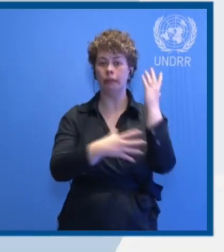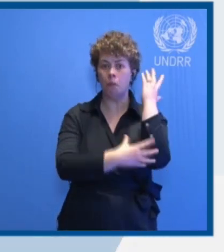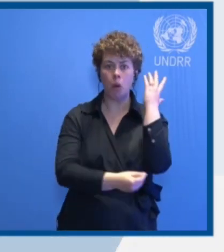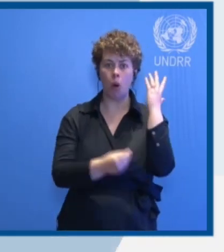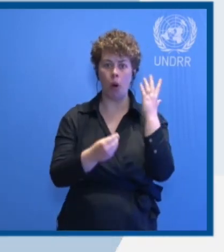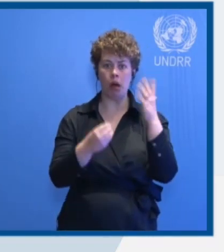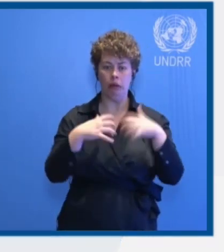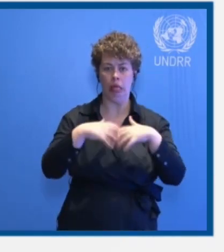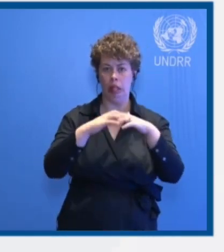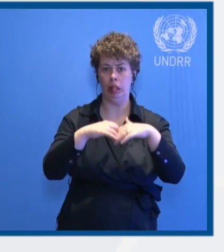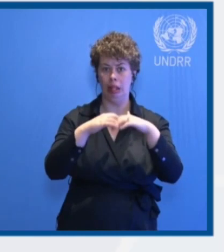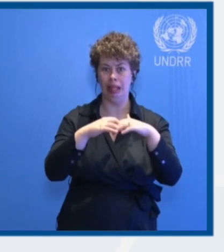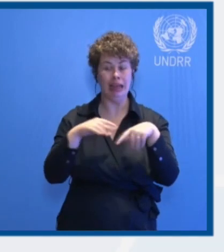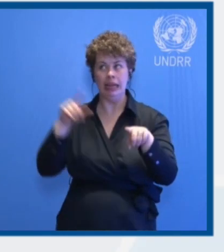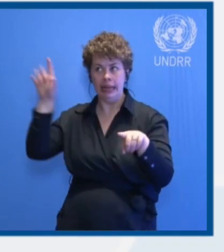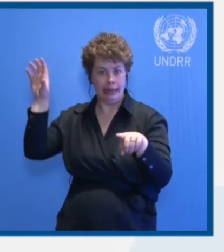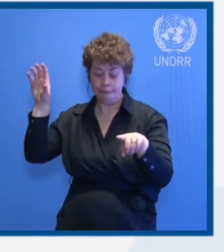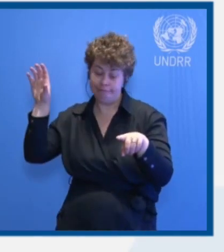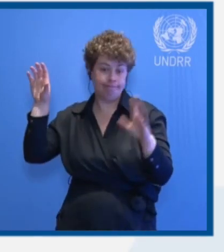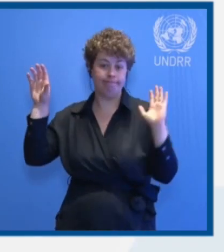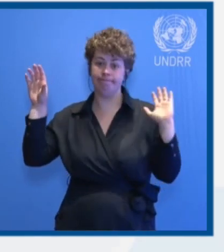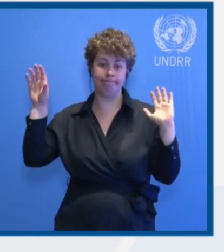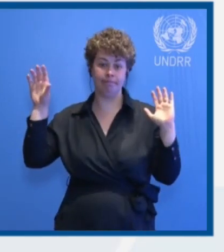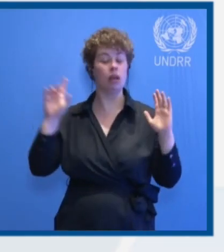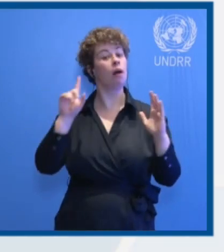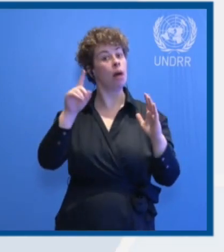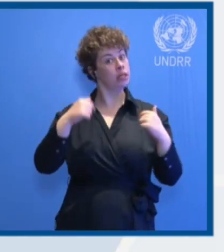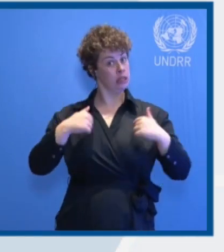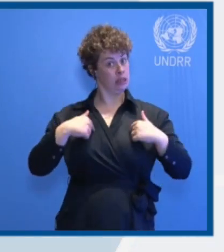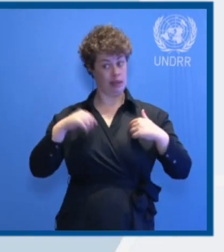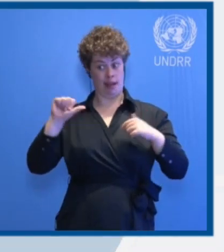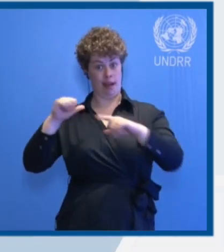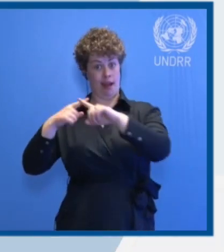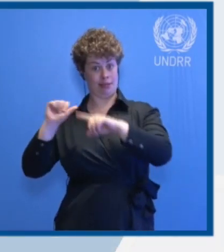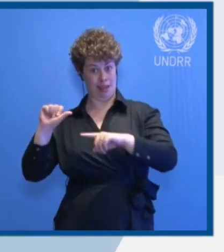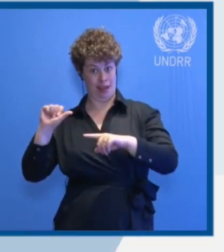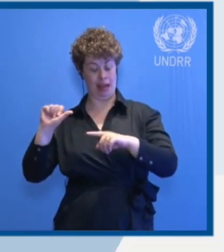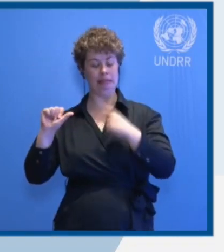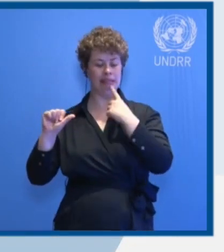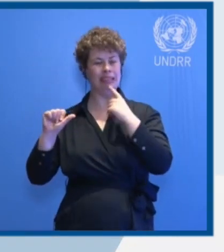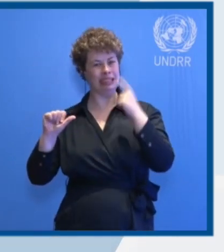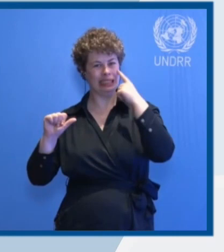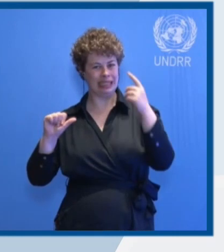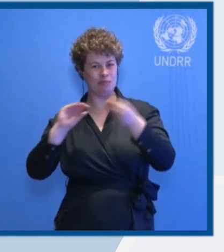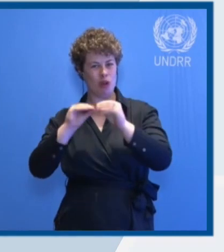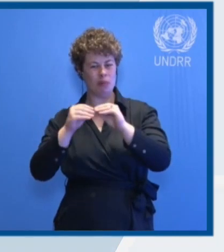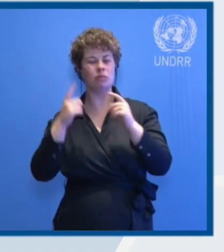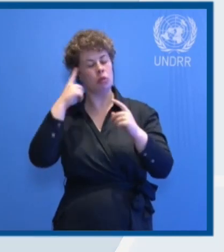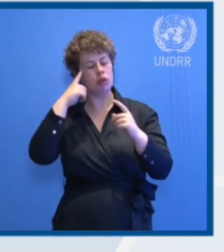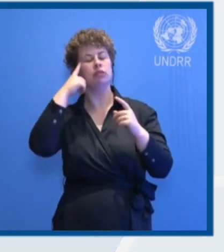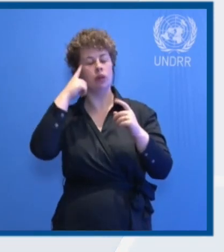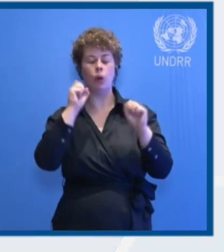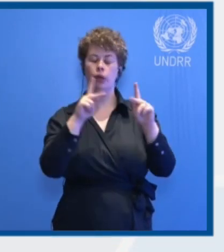example, AXA linked up, and this wasn't the only company, there was a few that did that, linked up with the World Bank Group's